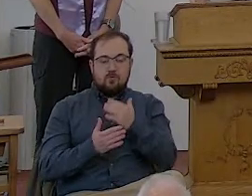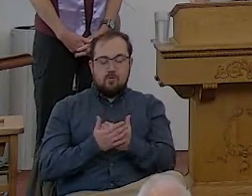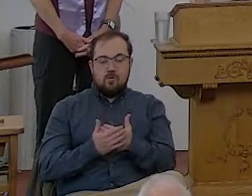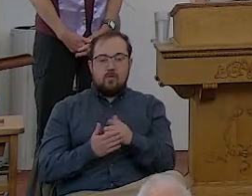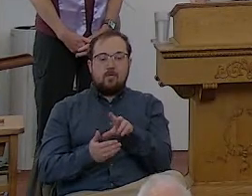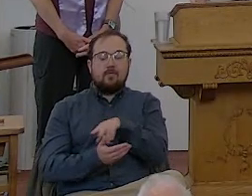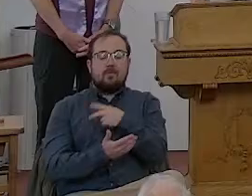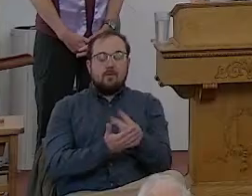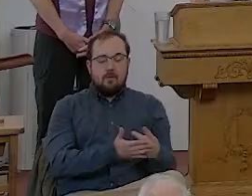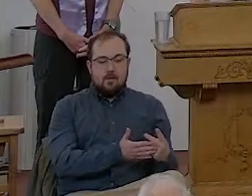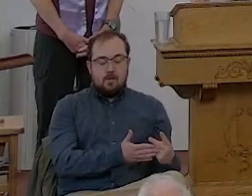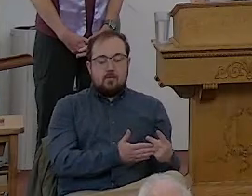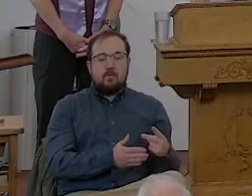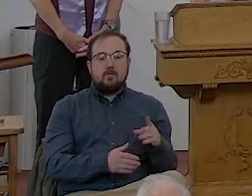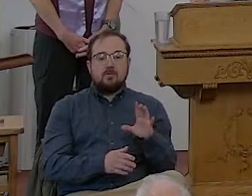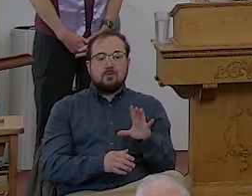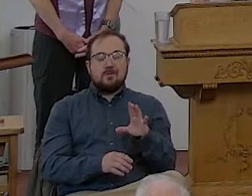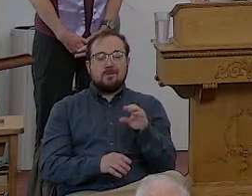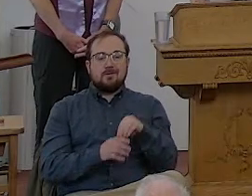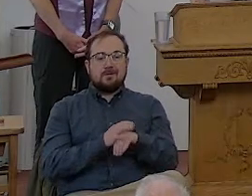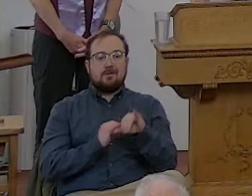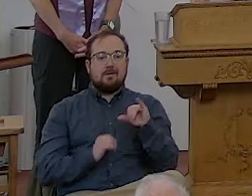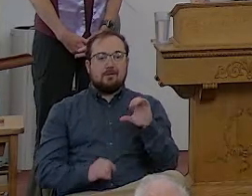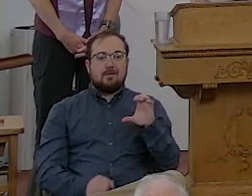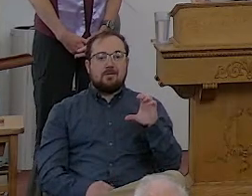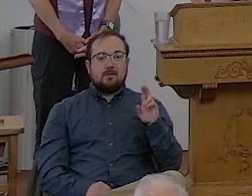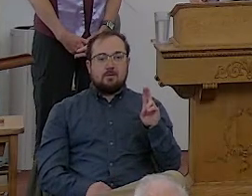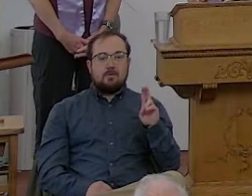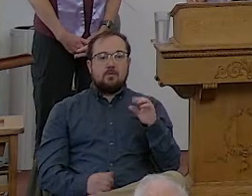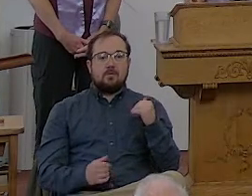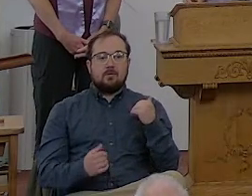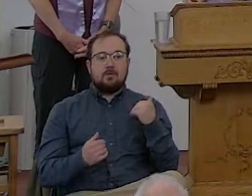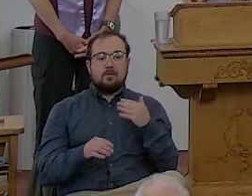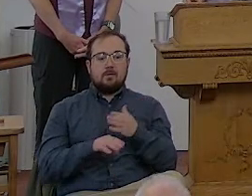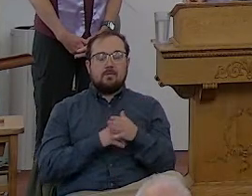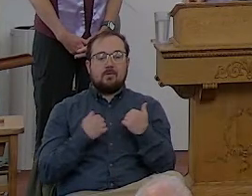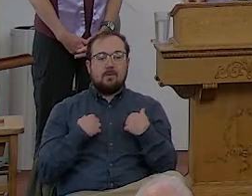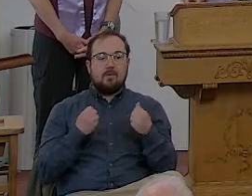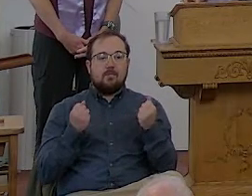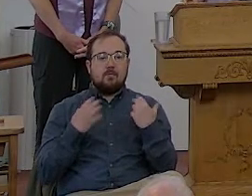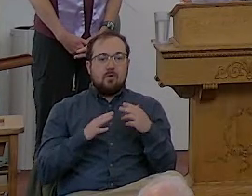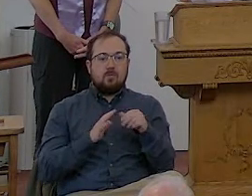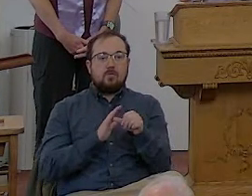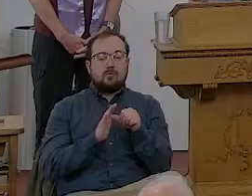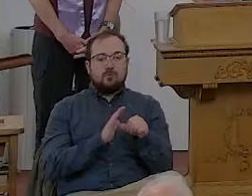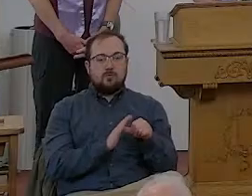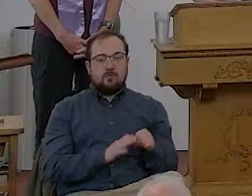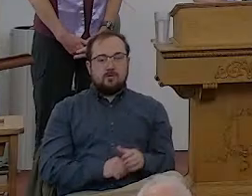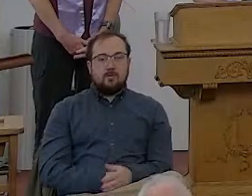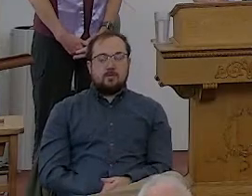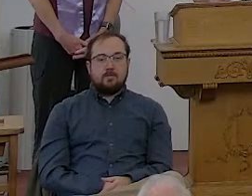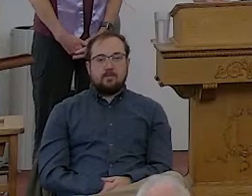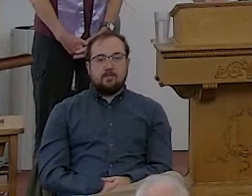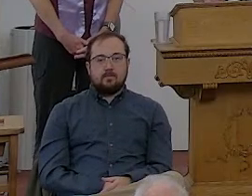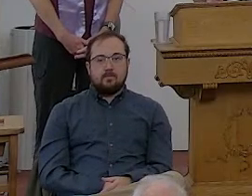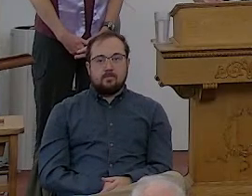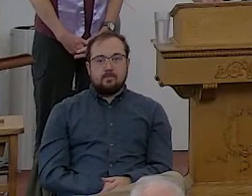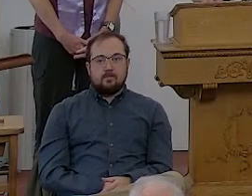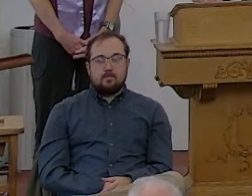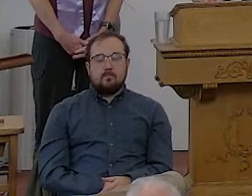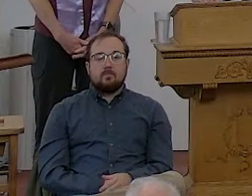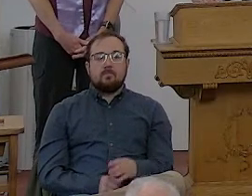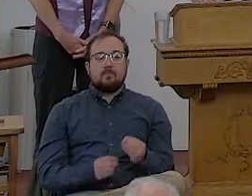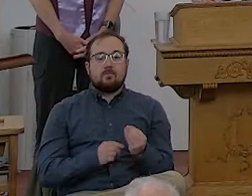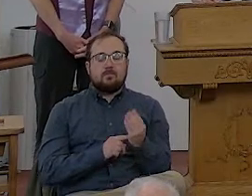North Carolina. She's in the ICU after multiple surgeries. And finally, we light 1